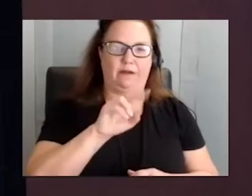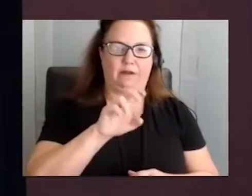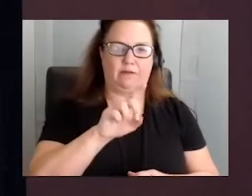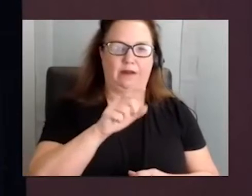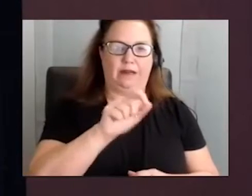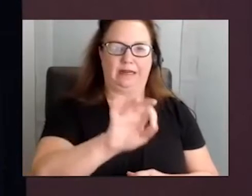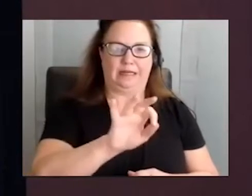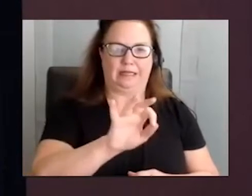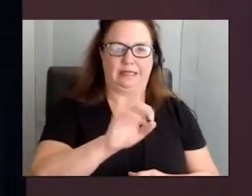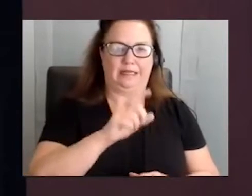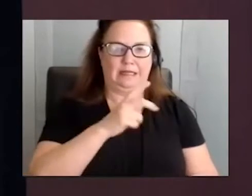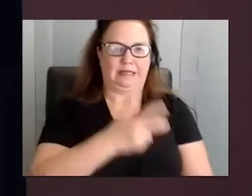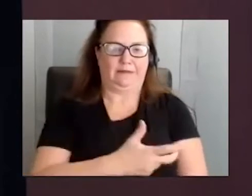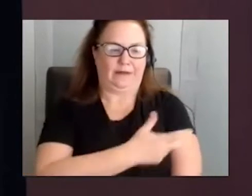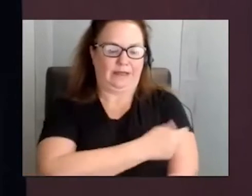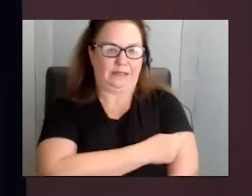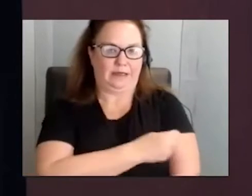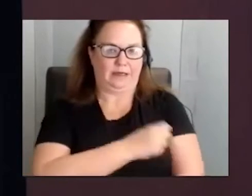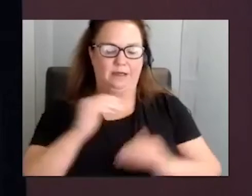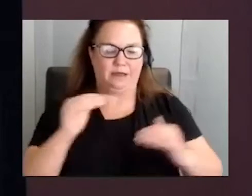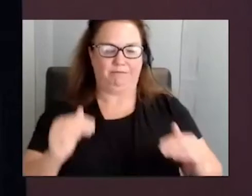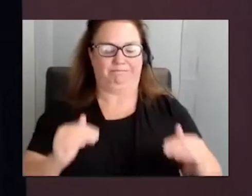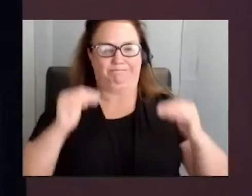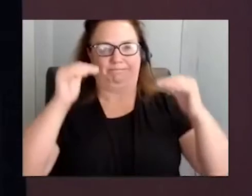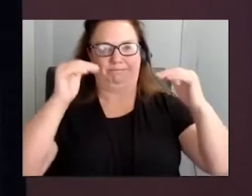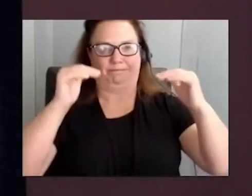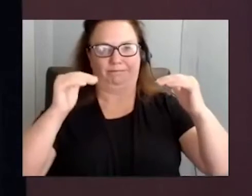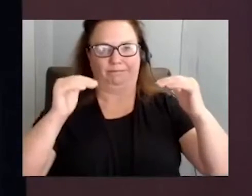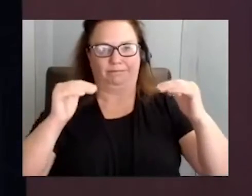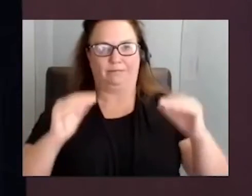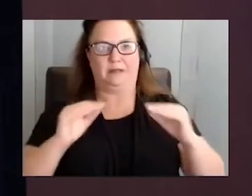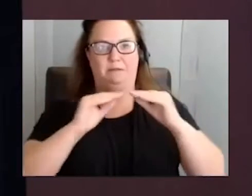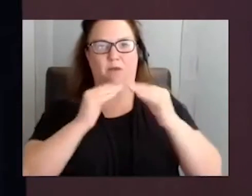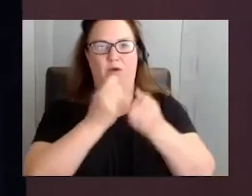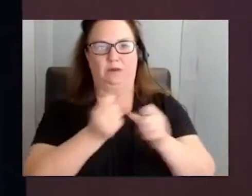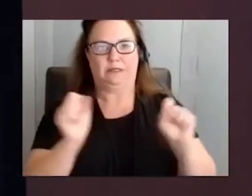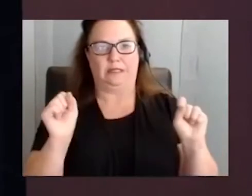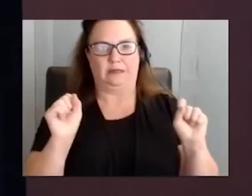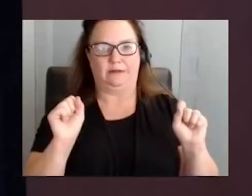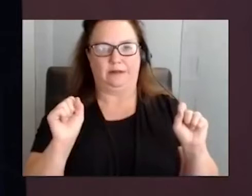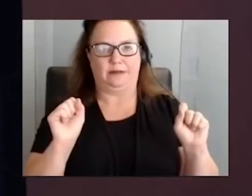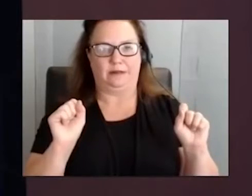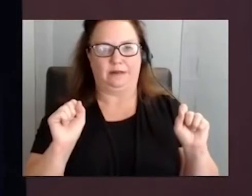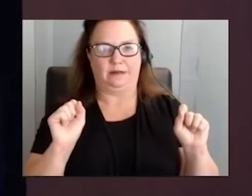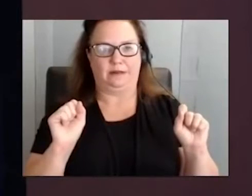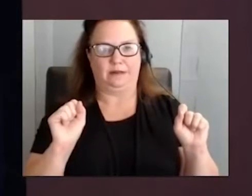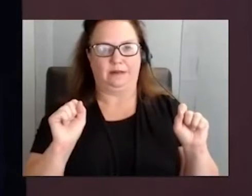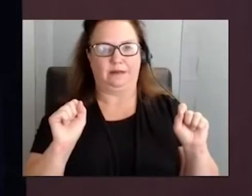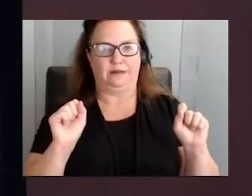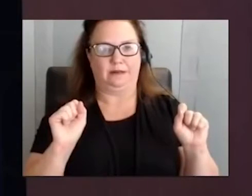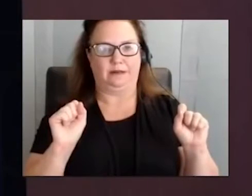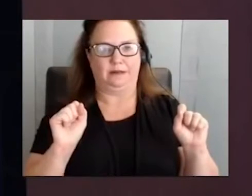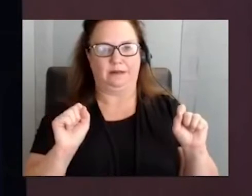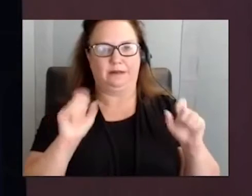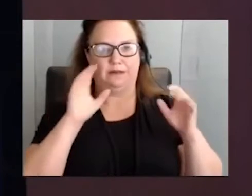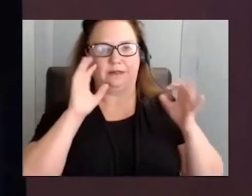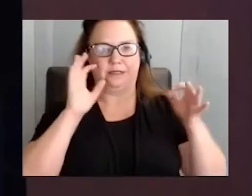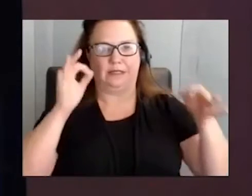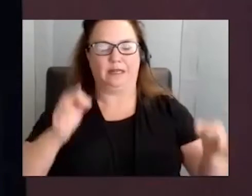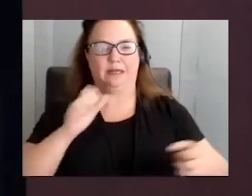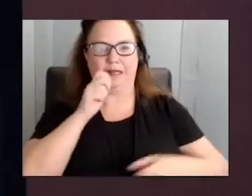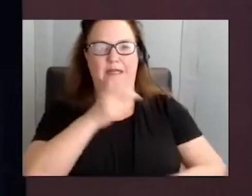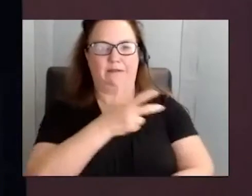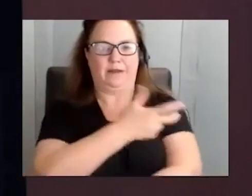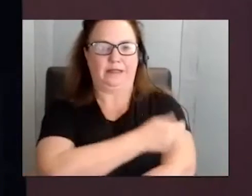tell them the vaccine can actually bolster that immunity and actually keep you even more safe, they're choosing not to vaccinate at this point. So that's